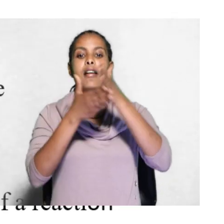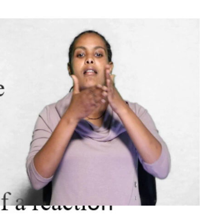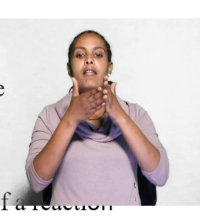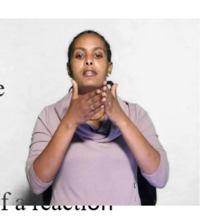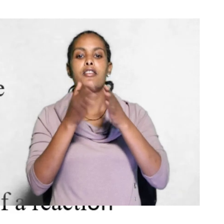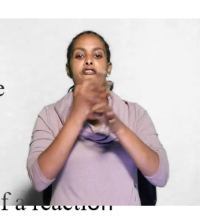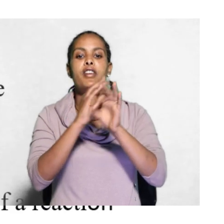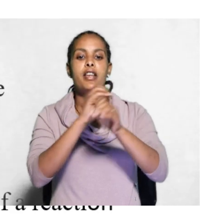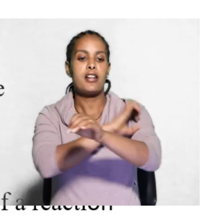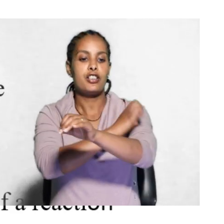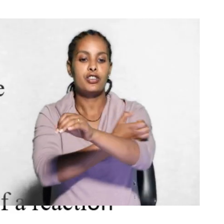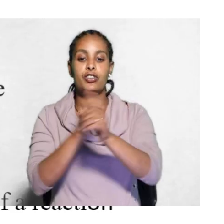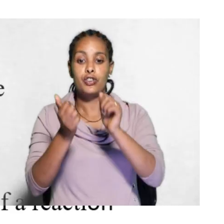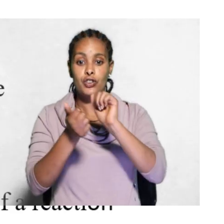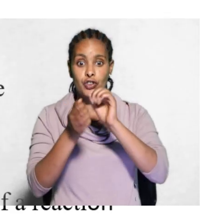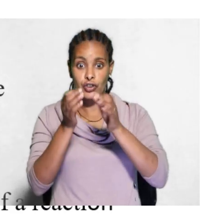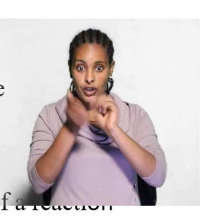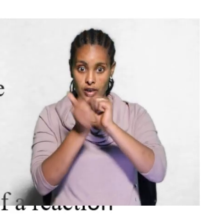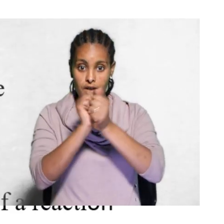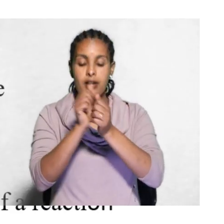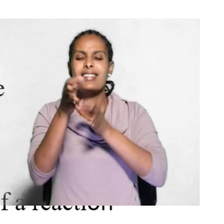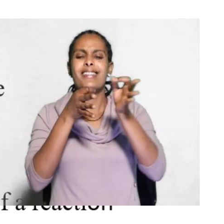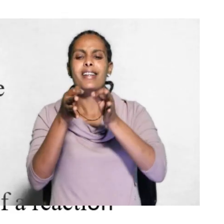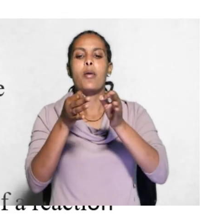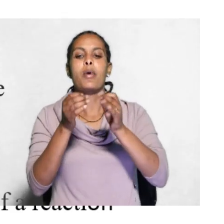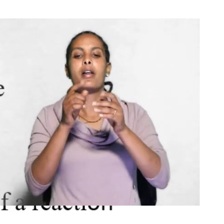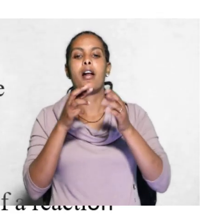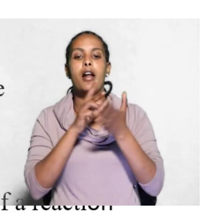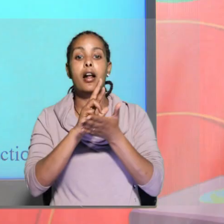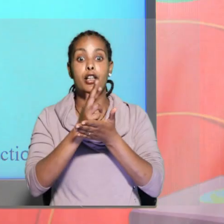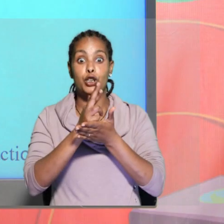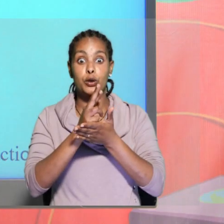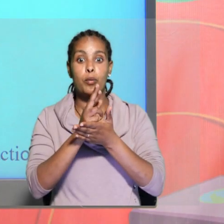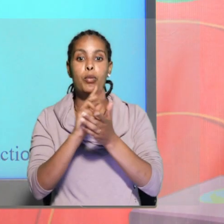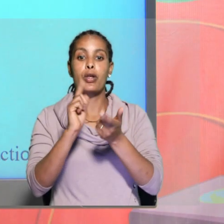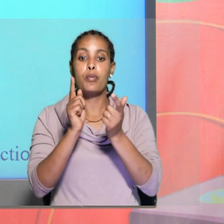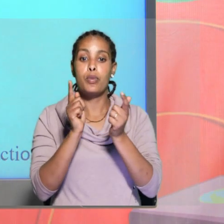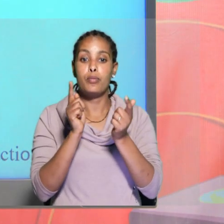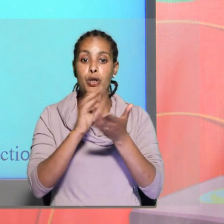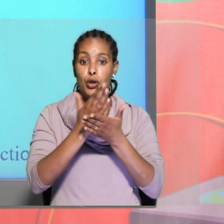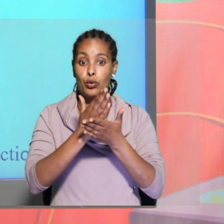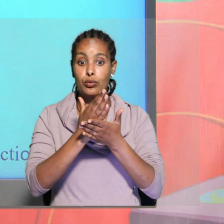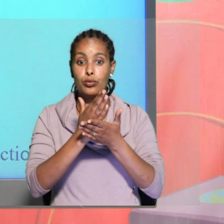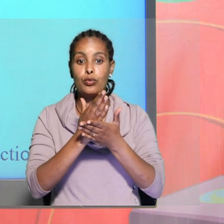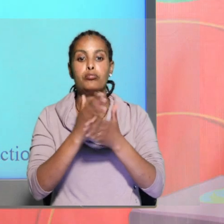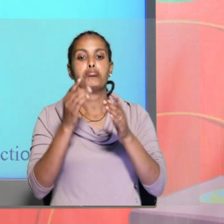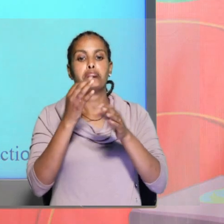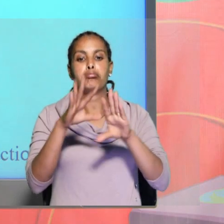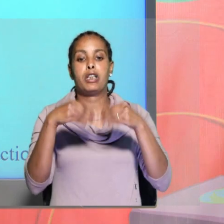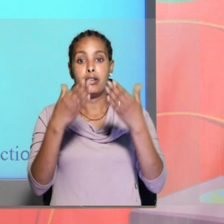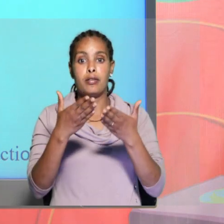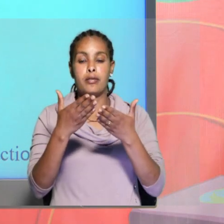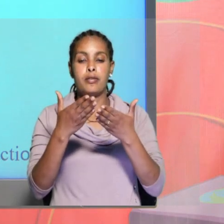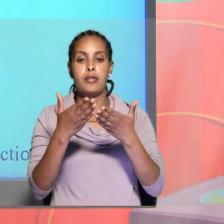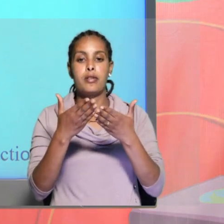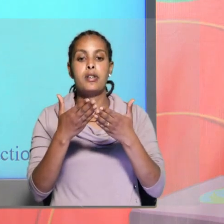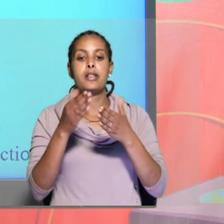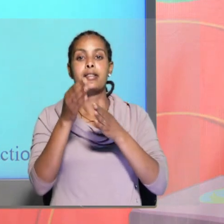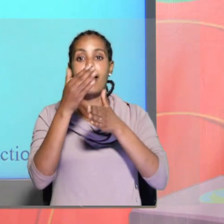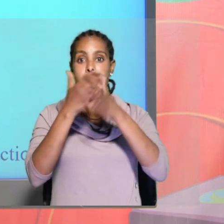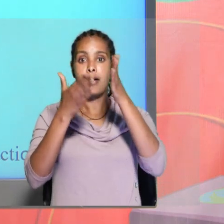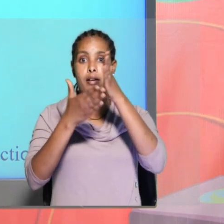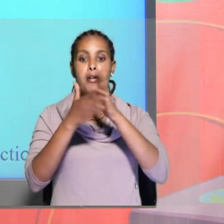energy change, describe the relationship between standard Gibbs free energy change,